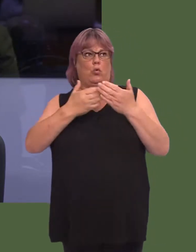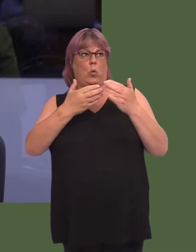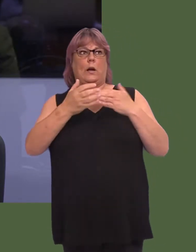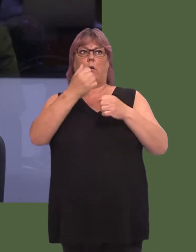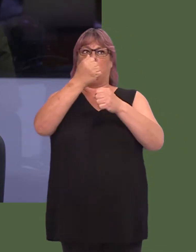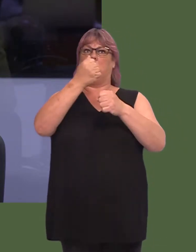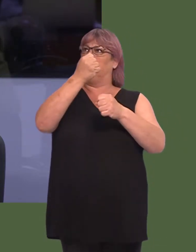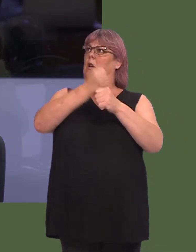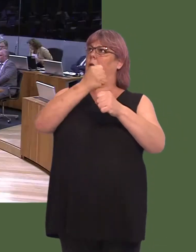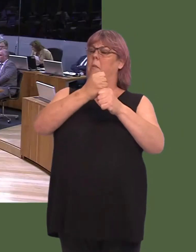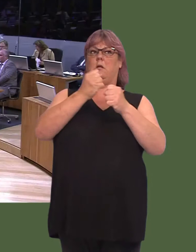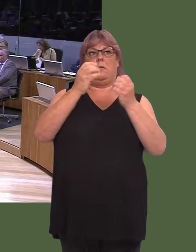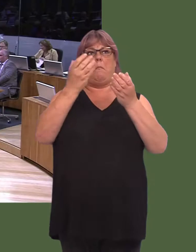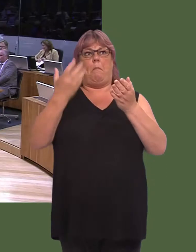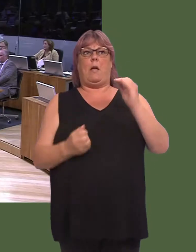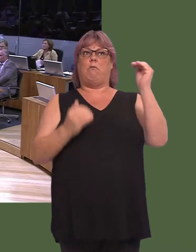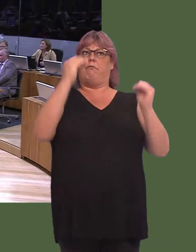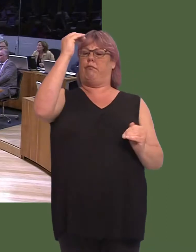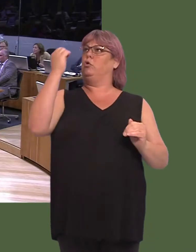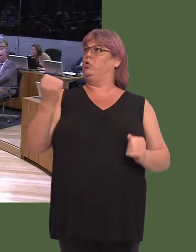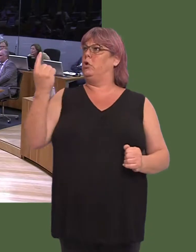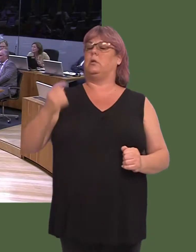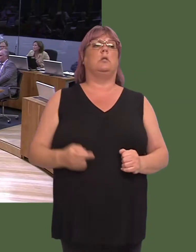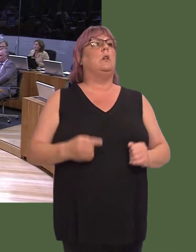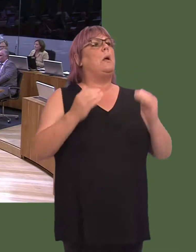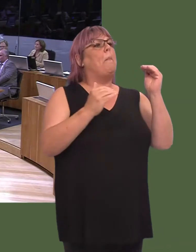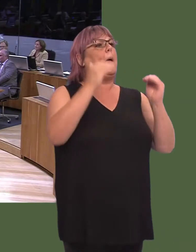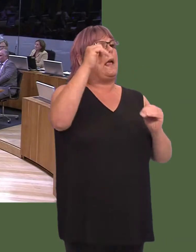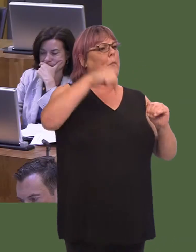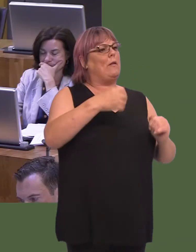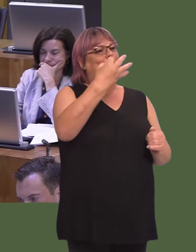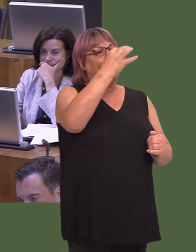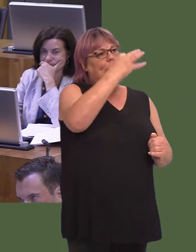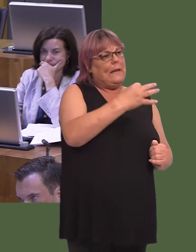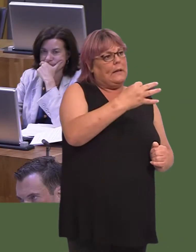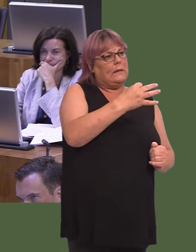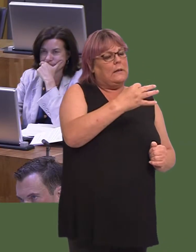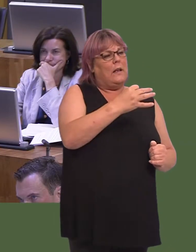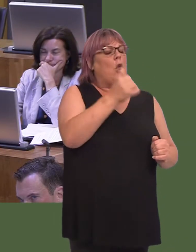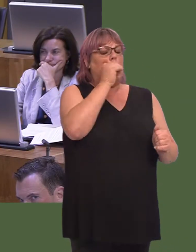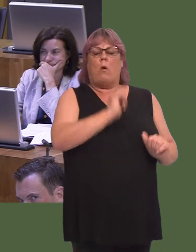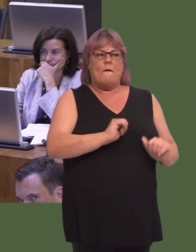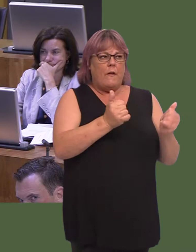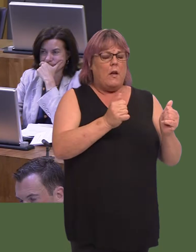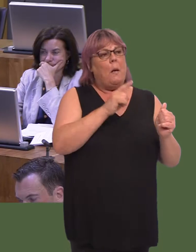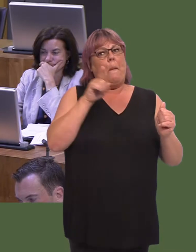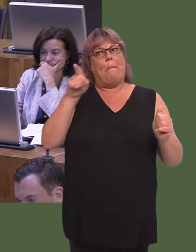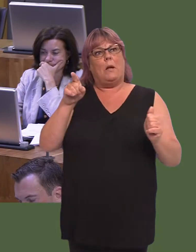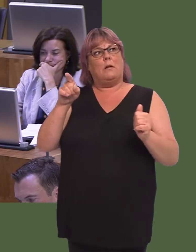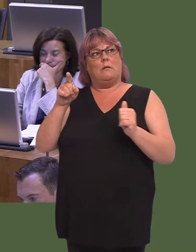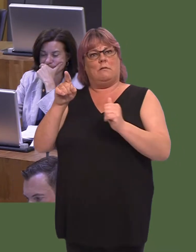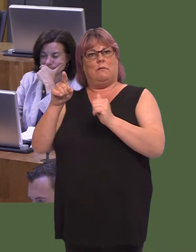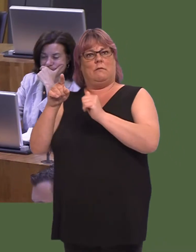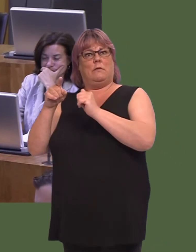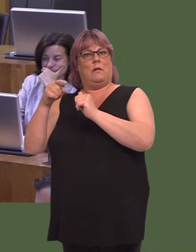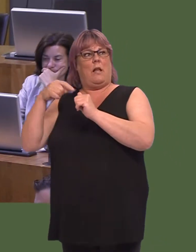own house in order. Well, the Welsh Government gender pay gap is 8%. It is nothing to shout about, of course,